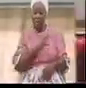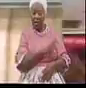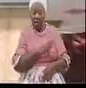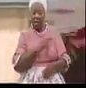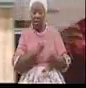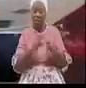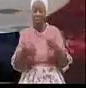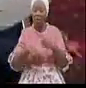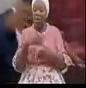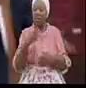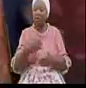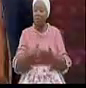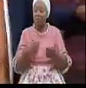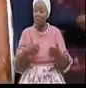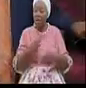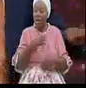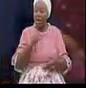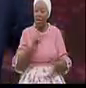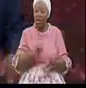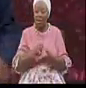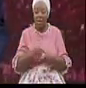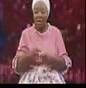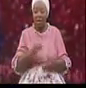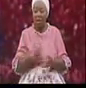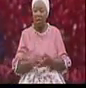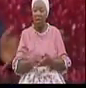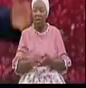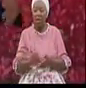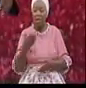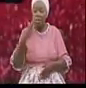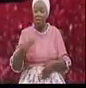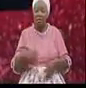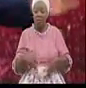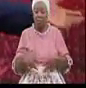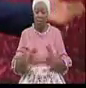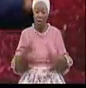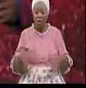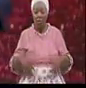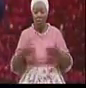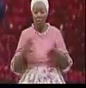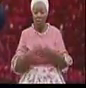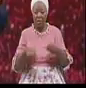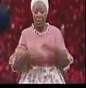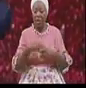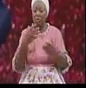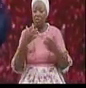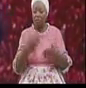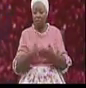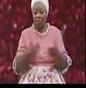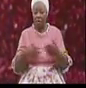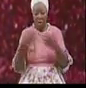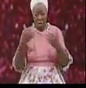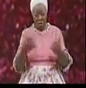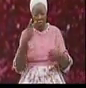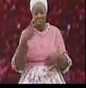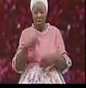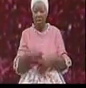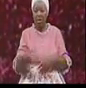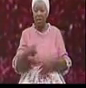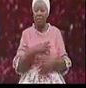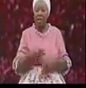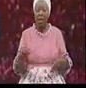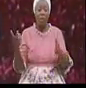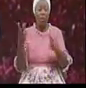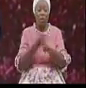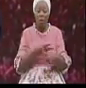before, and the evil lifestyle that went out before, now look at them. They're